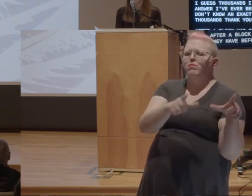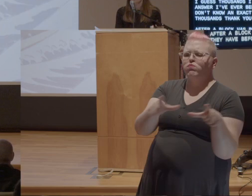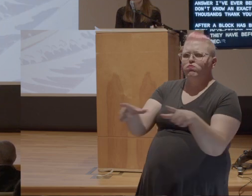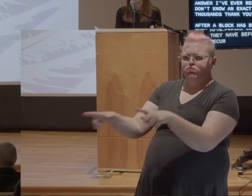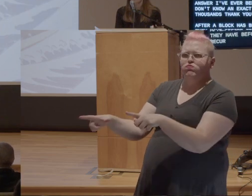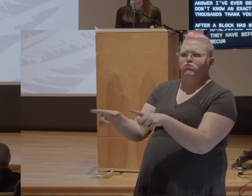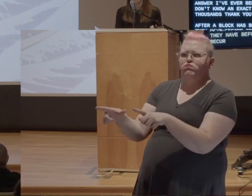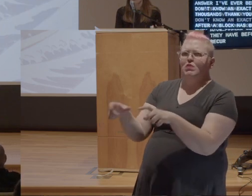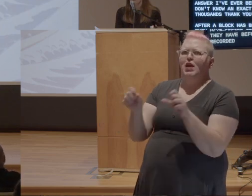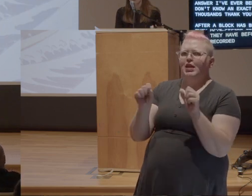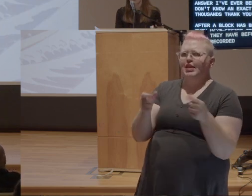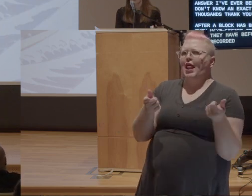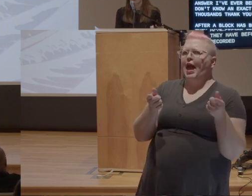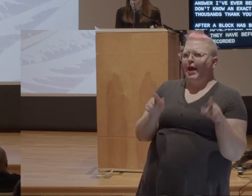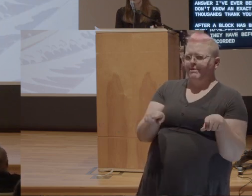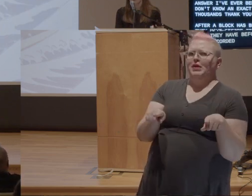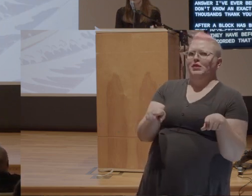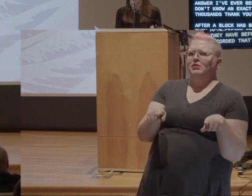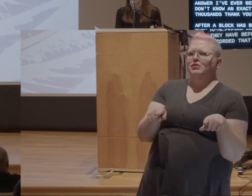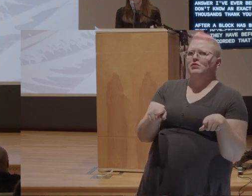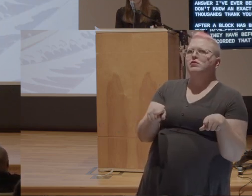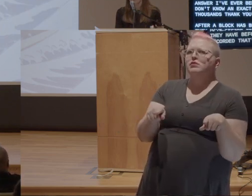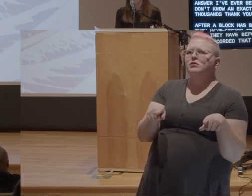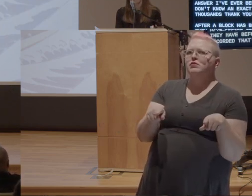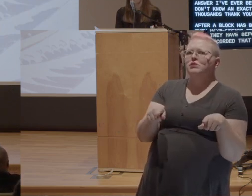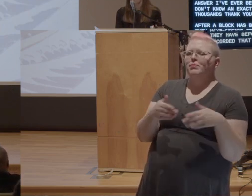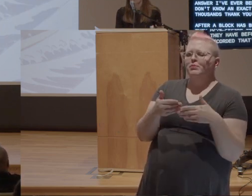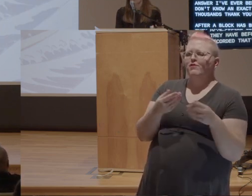recarved? That's a good question.